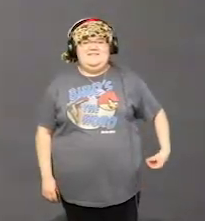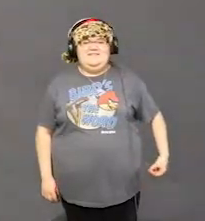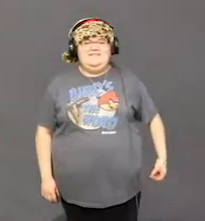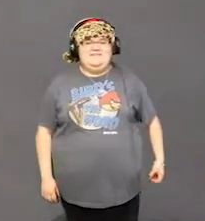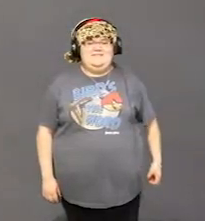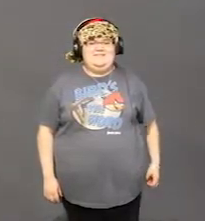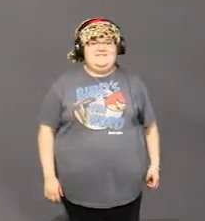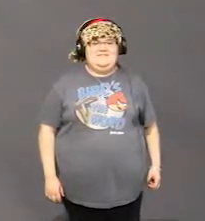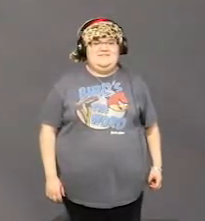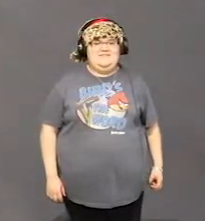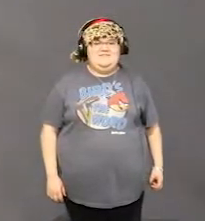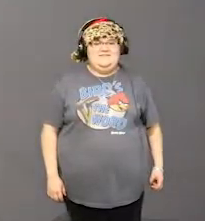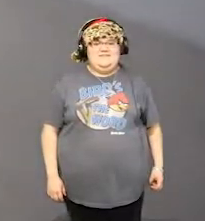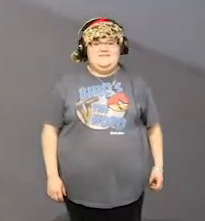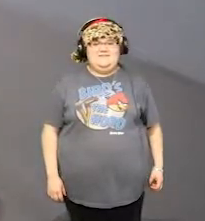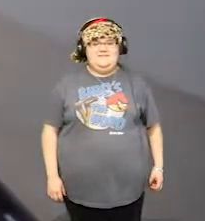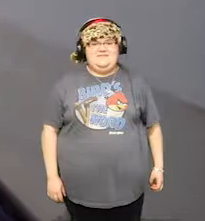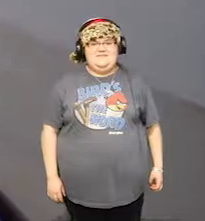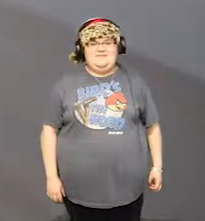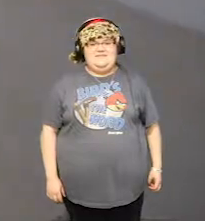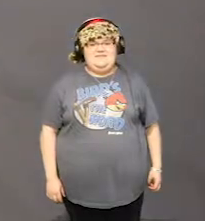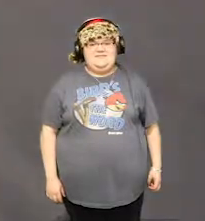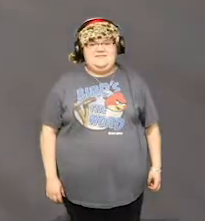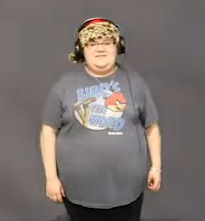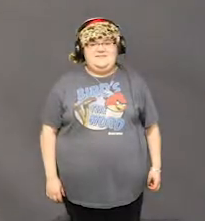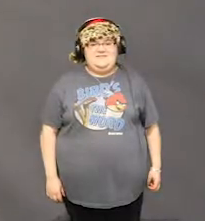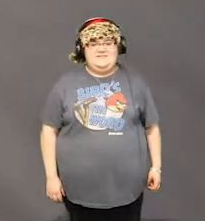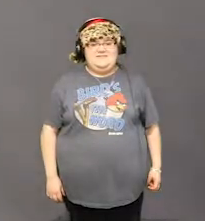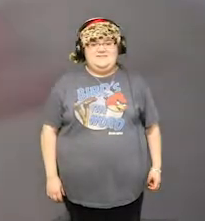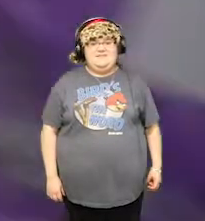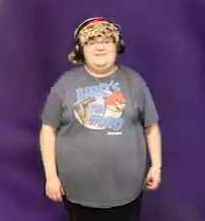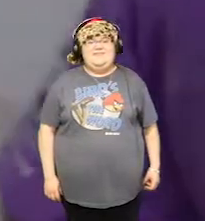Your time, 18:43. Ramel's time,